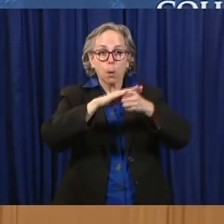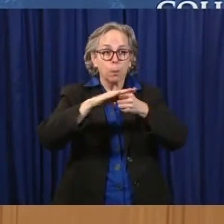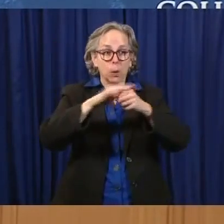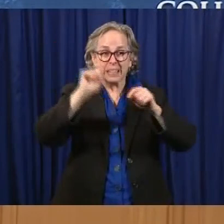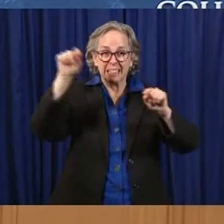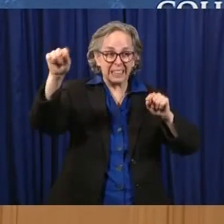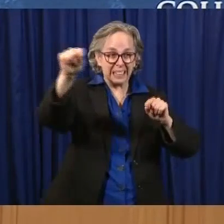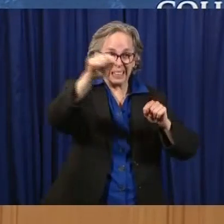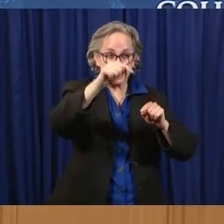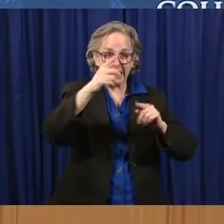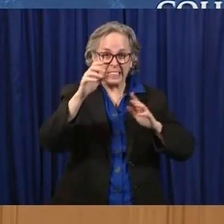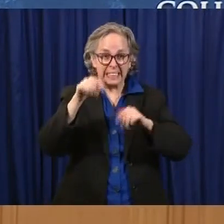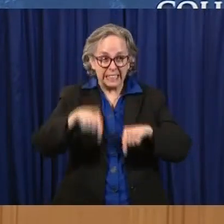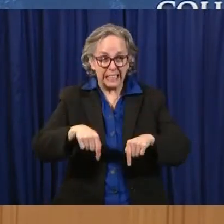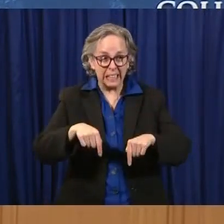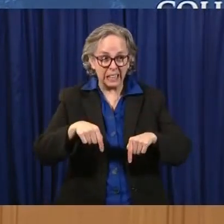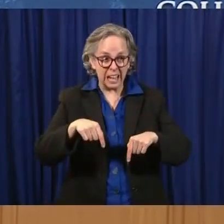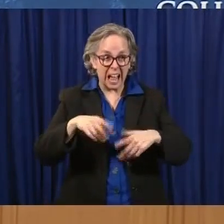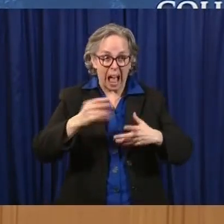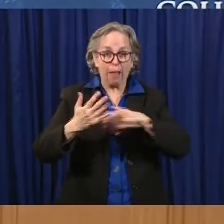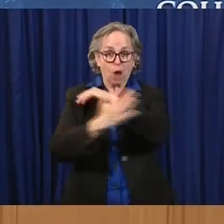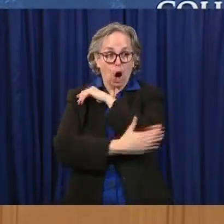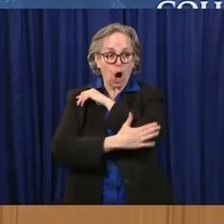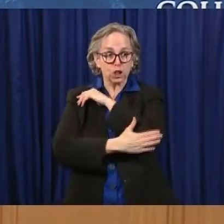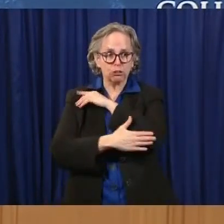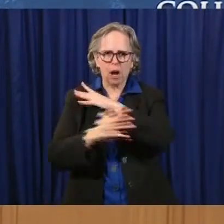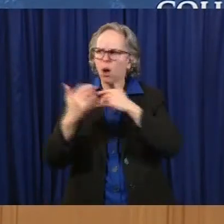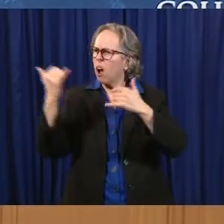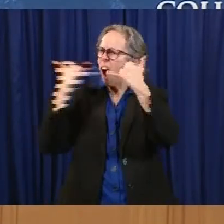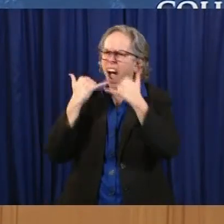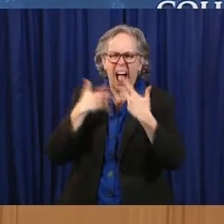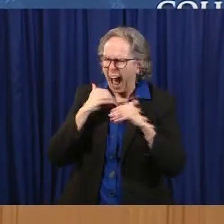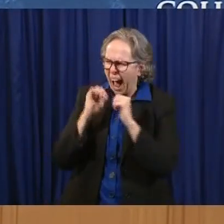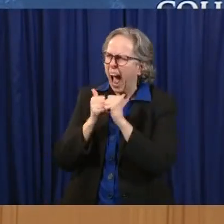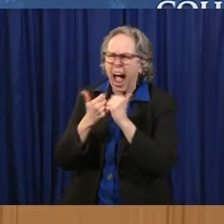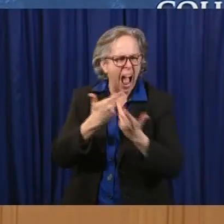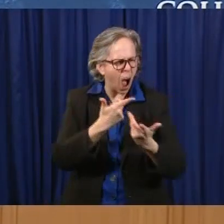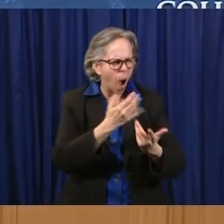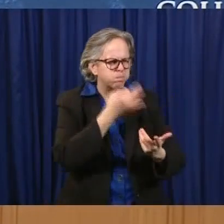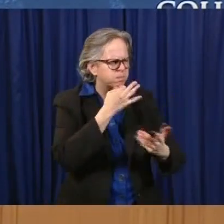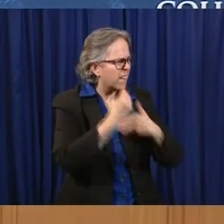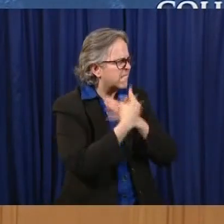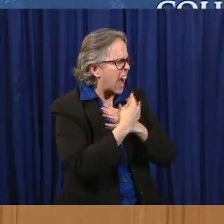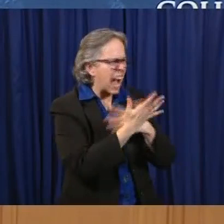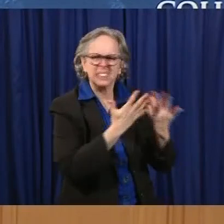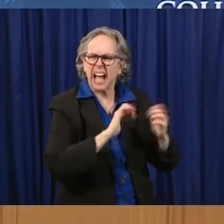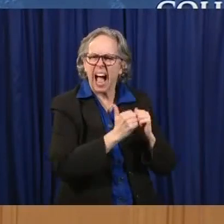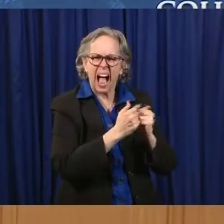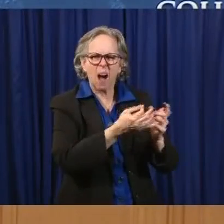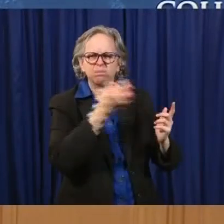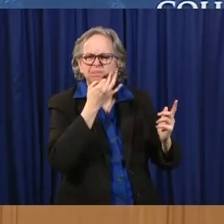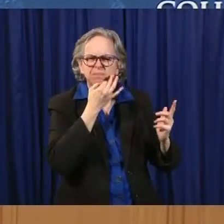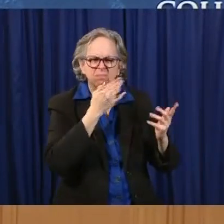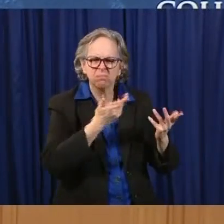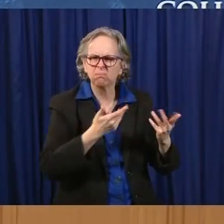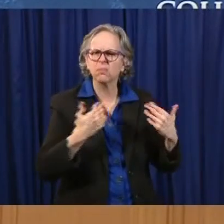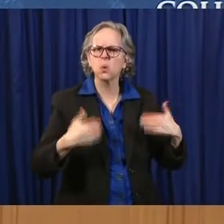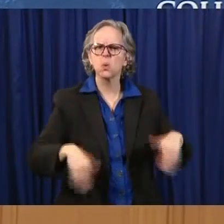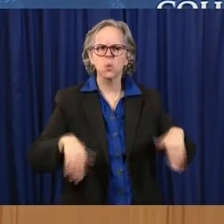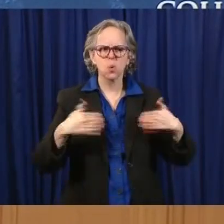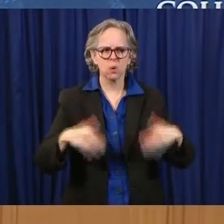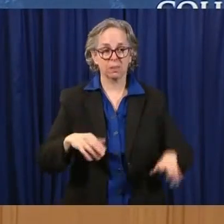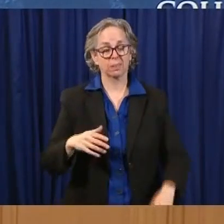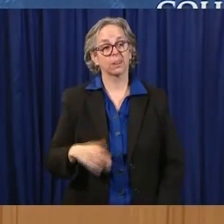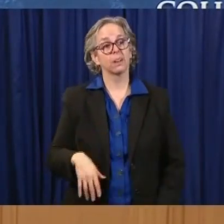this. And it's the incredible leadership of Ohio Health and Ohio State, Carmel And we are